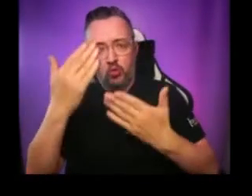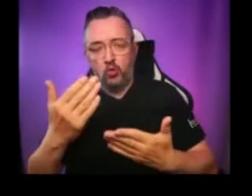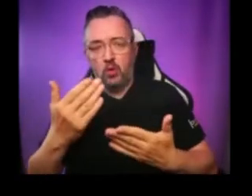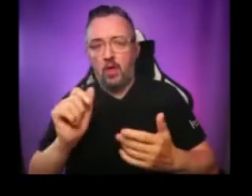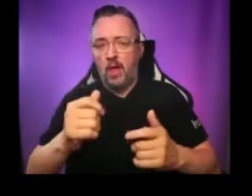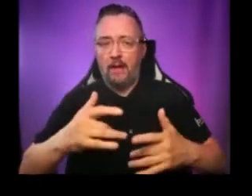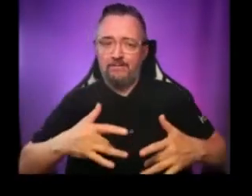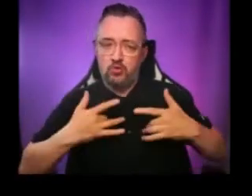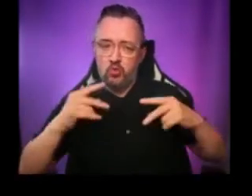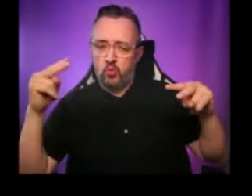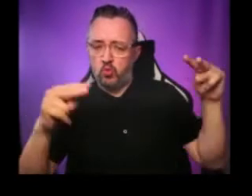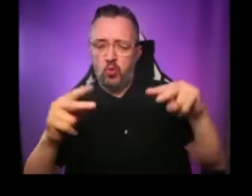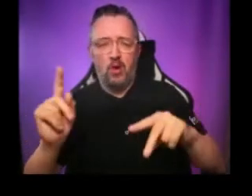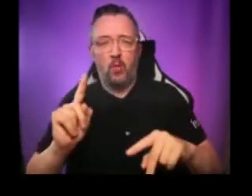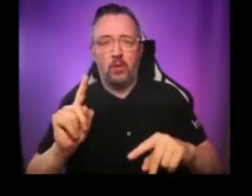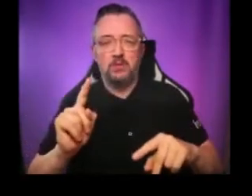now.